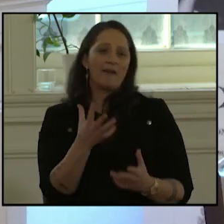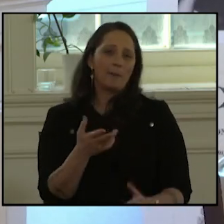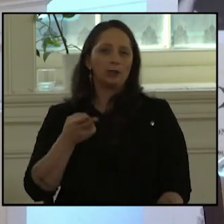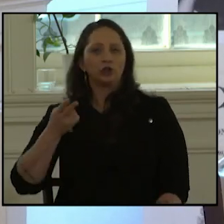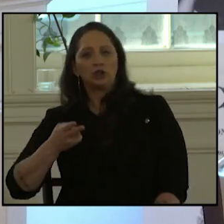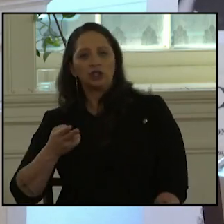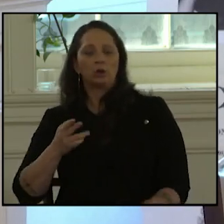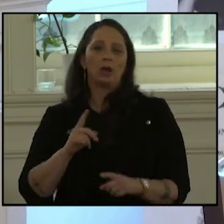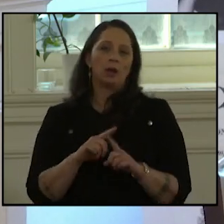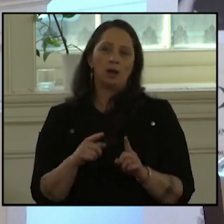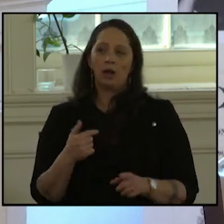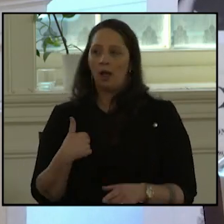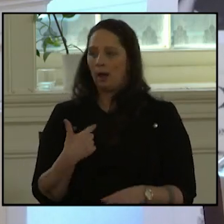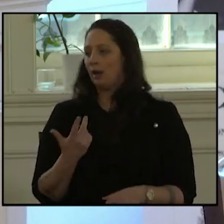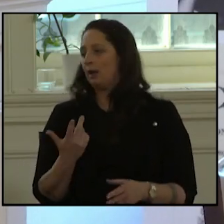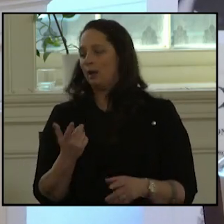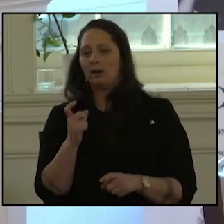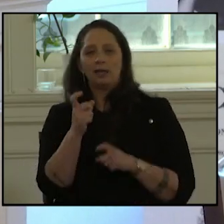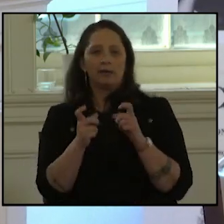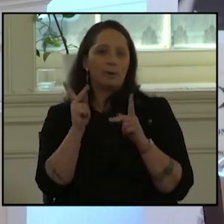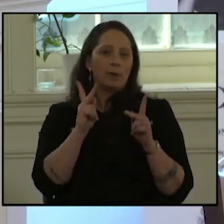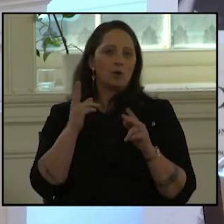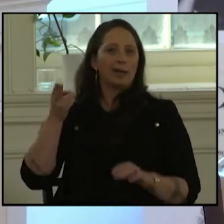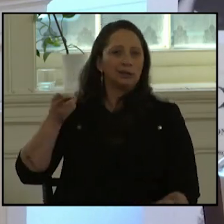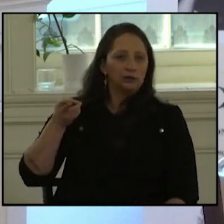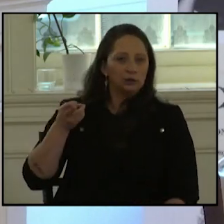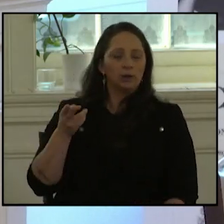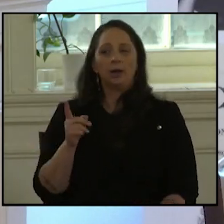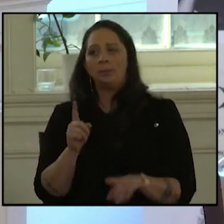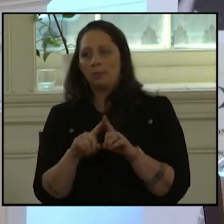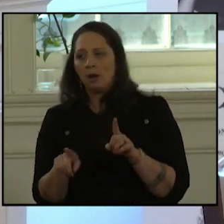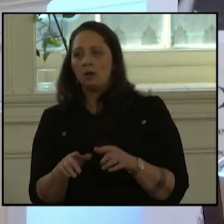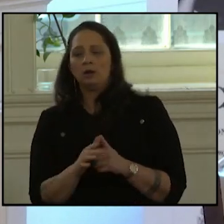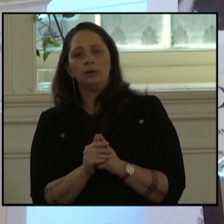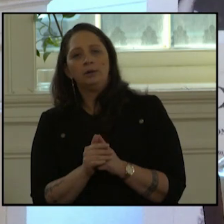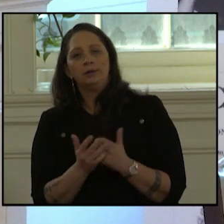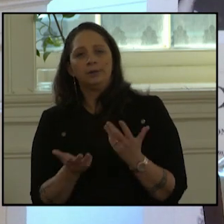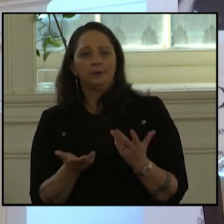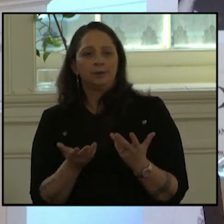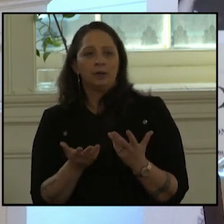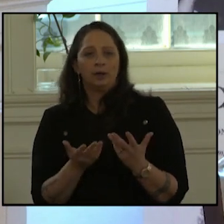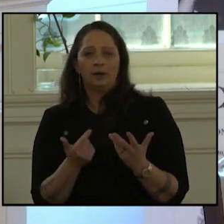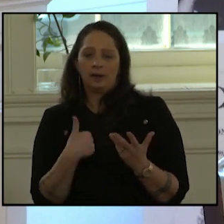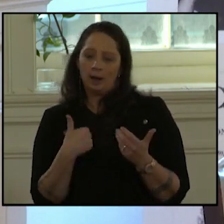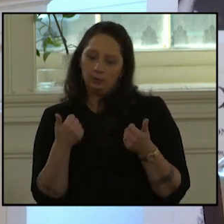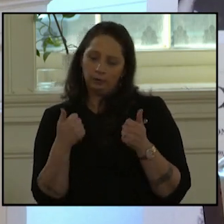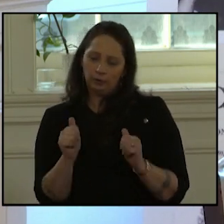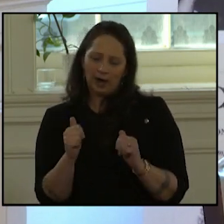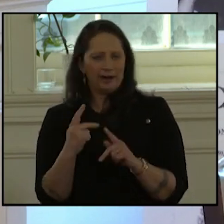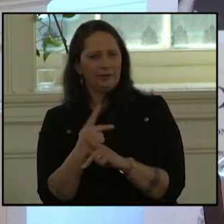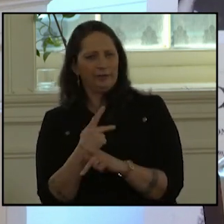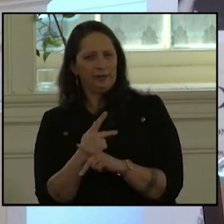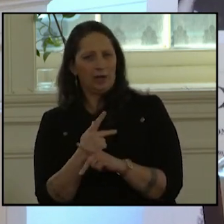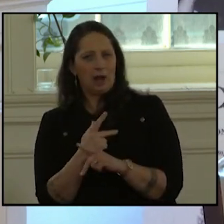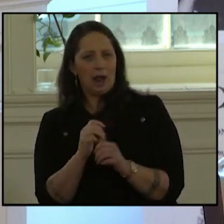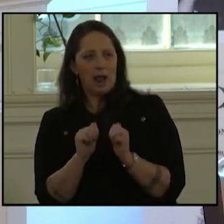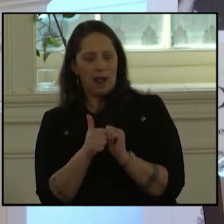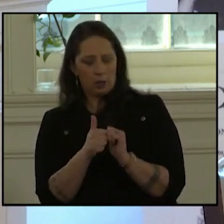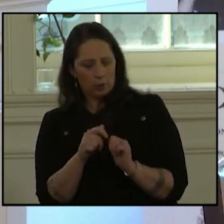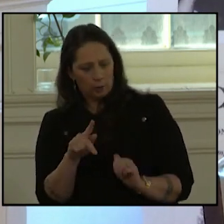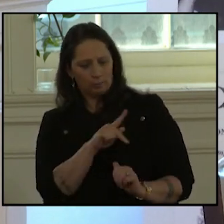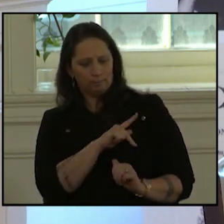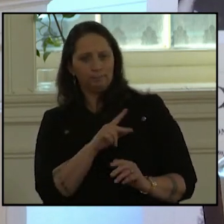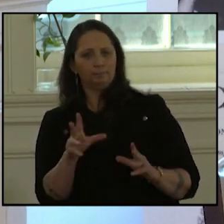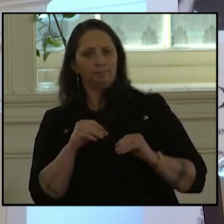we're giving people history. But yeah, I'm trying to figure out how to personalize